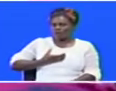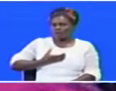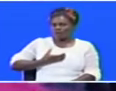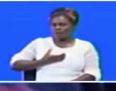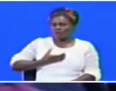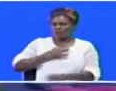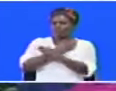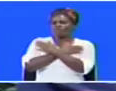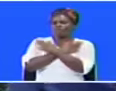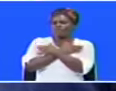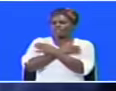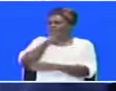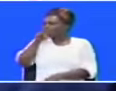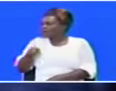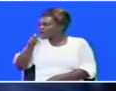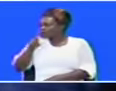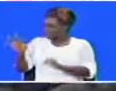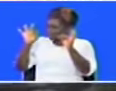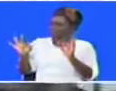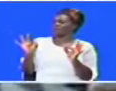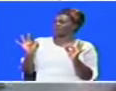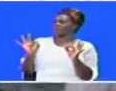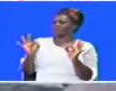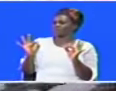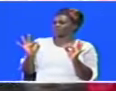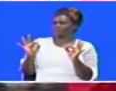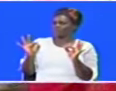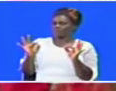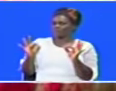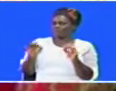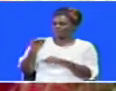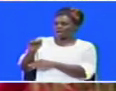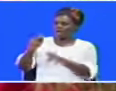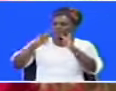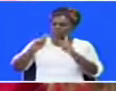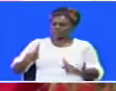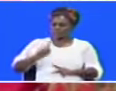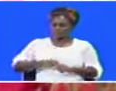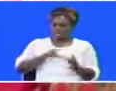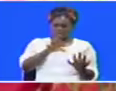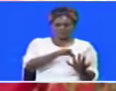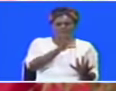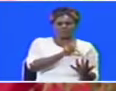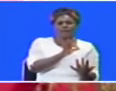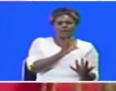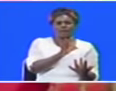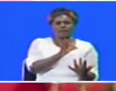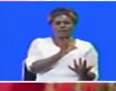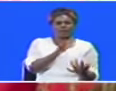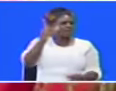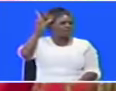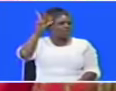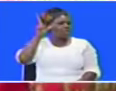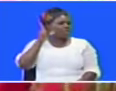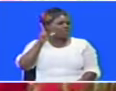their own friends in KANU were smarter enough. The leaders called for peace during the nomination exercise. Elvis